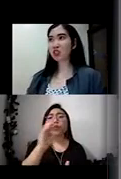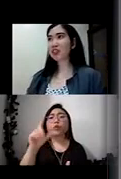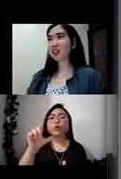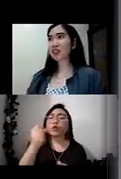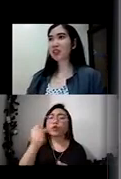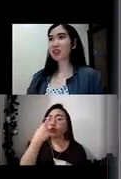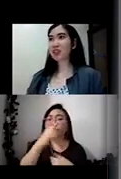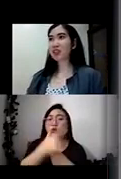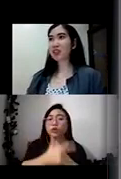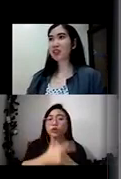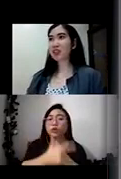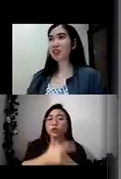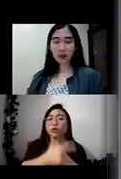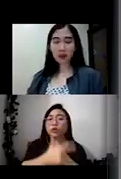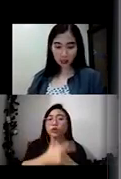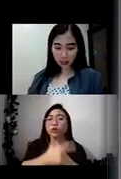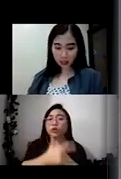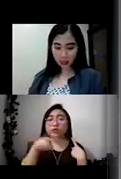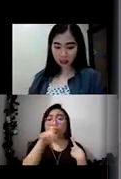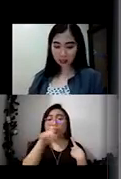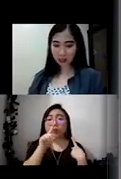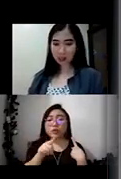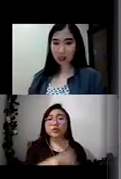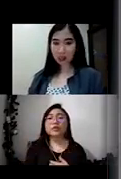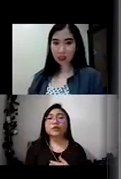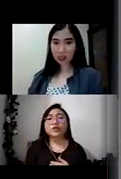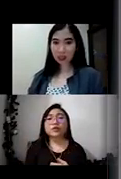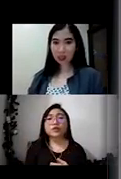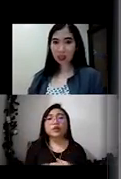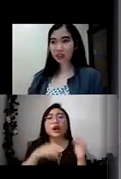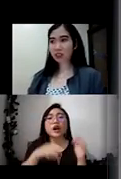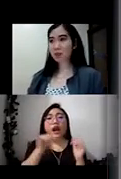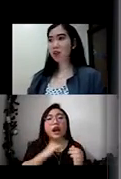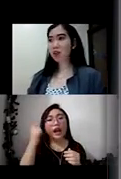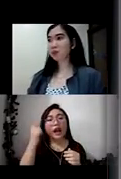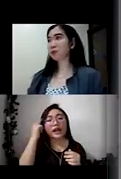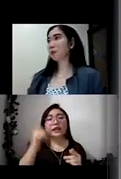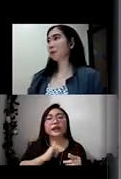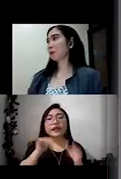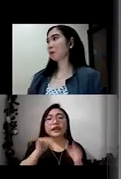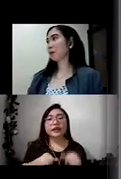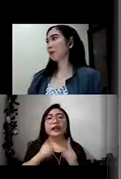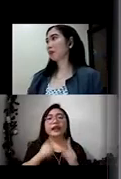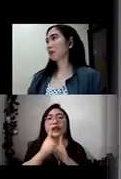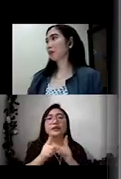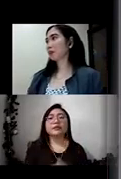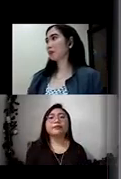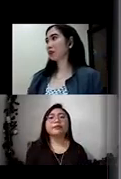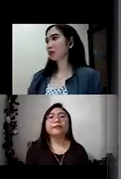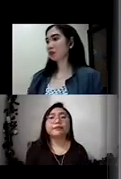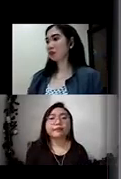questions, I think I can answer na po.